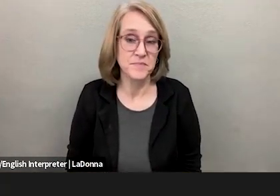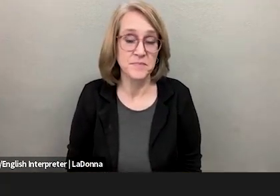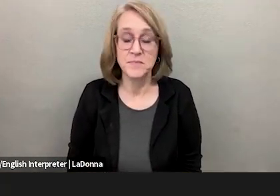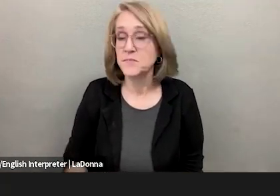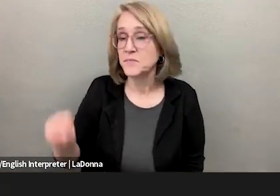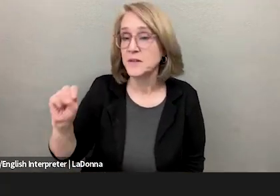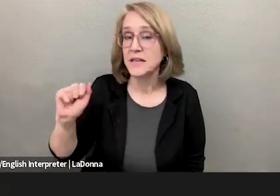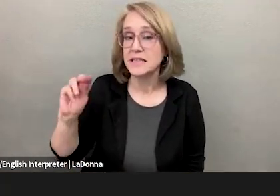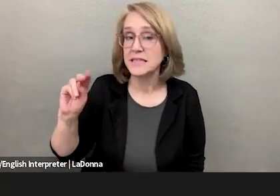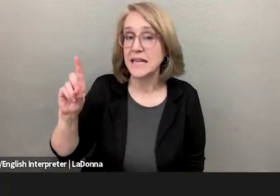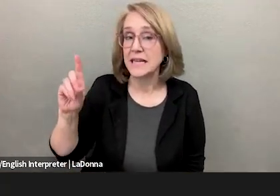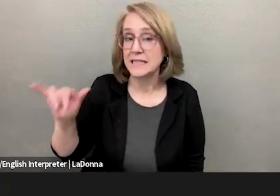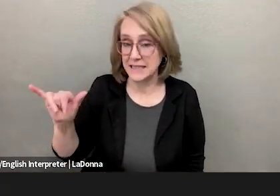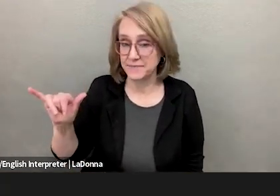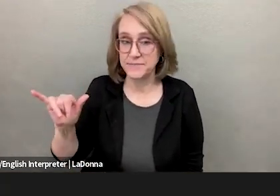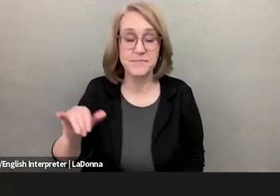Jason, just to add in there,